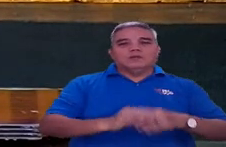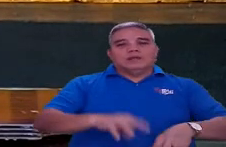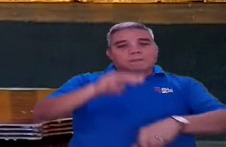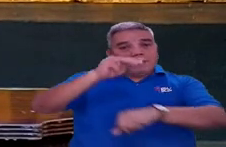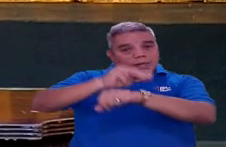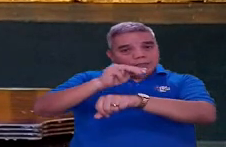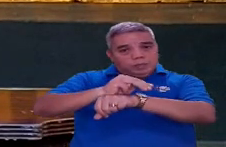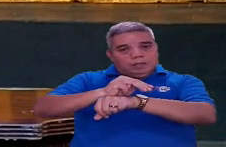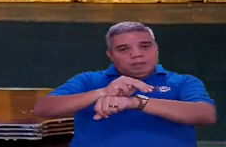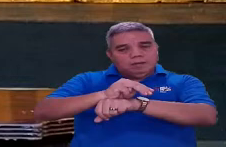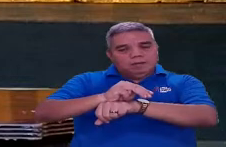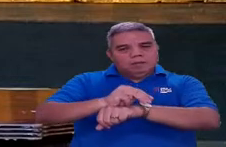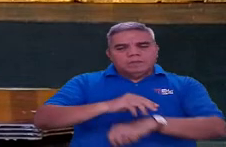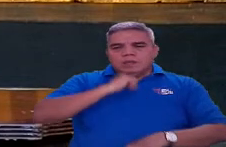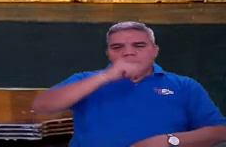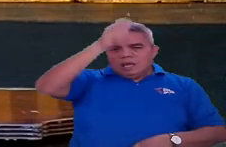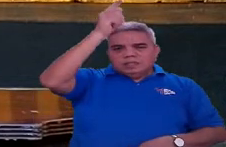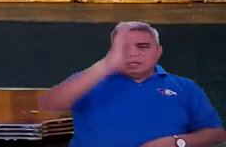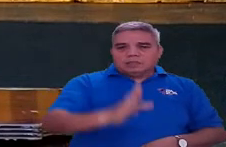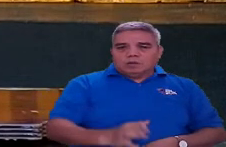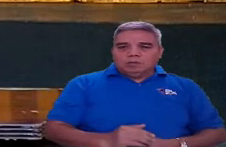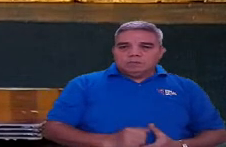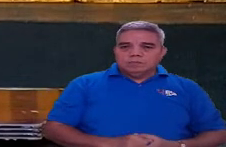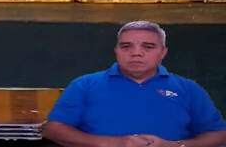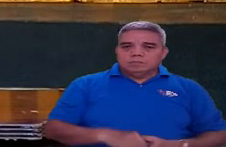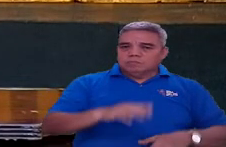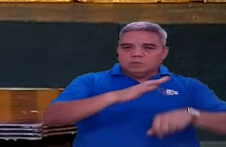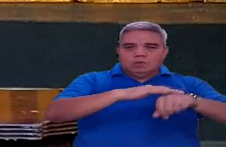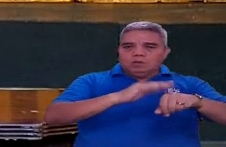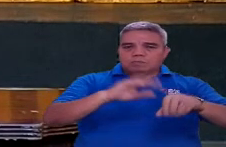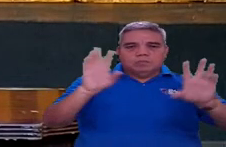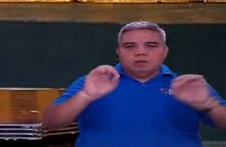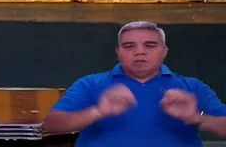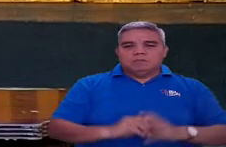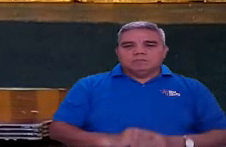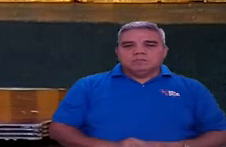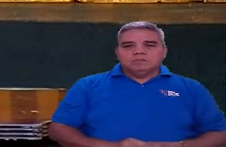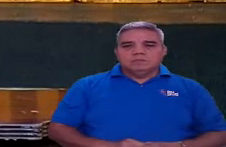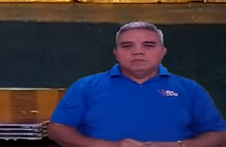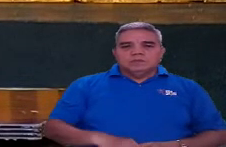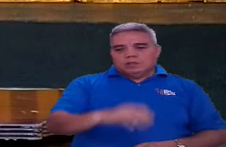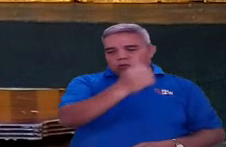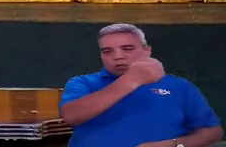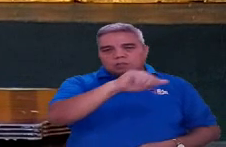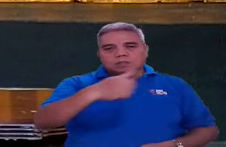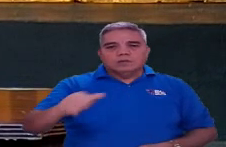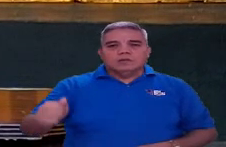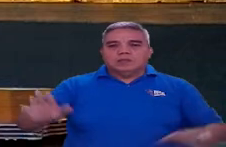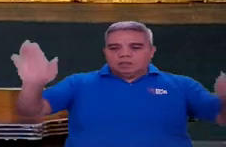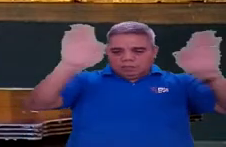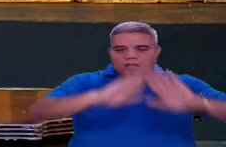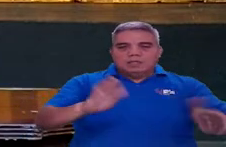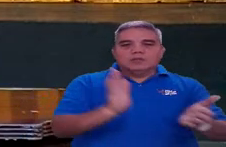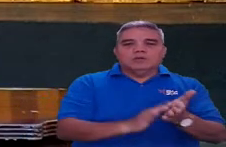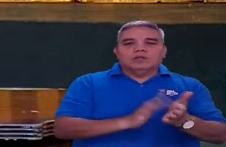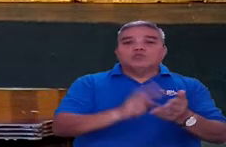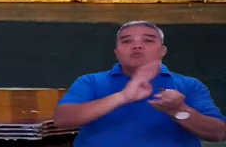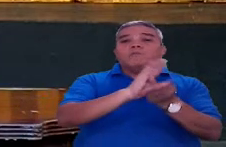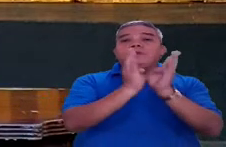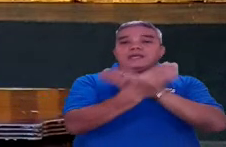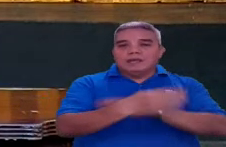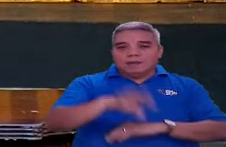the ministry. God did not call a deacon or officer, Sunday school teacher to be a